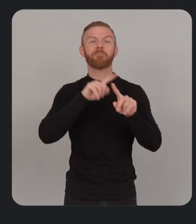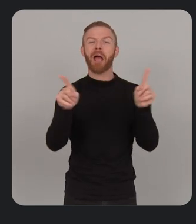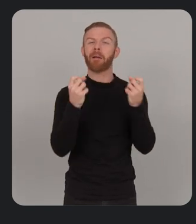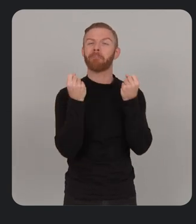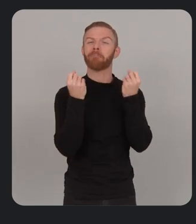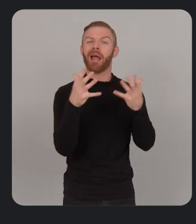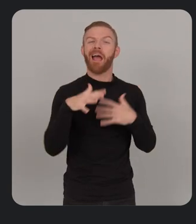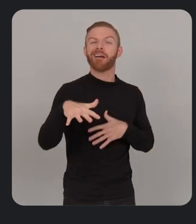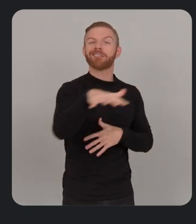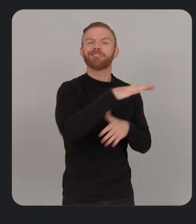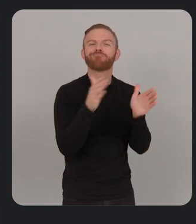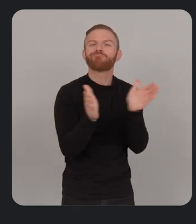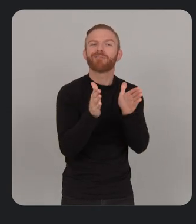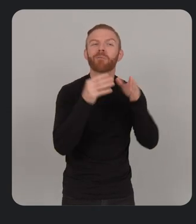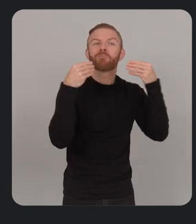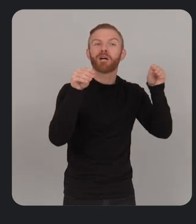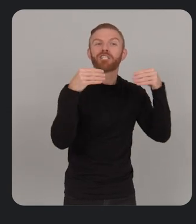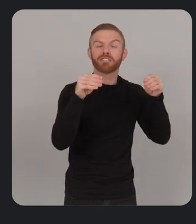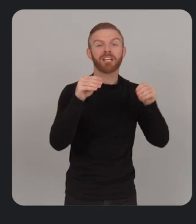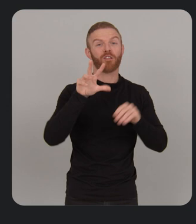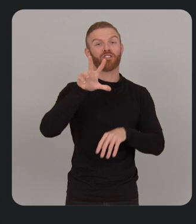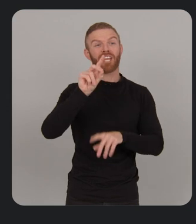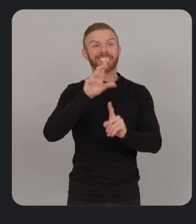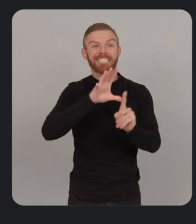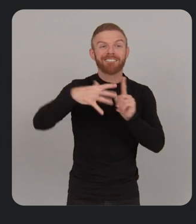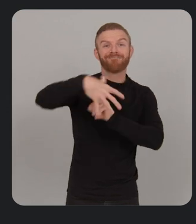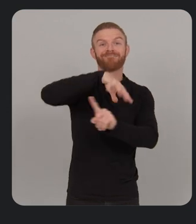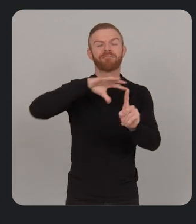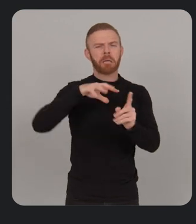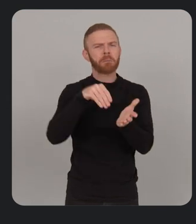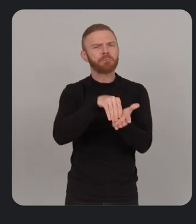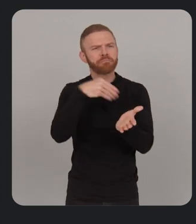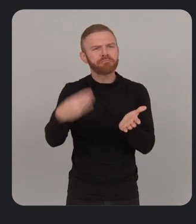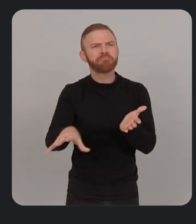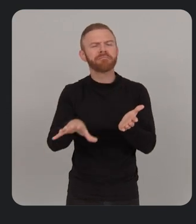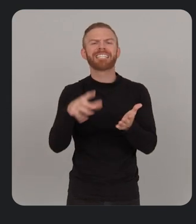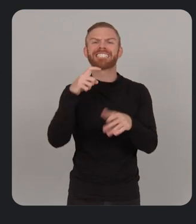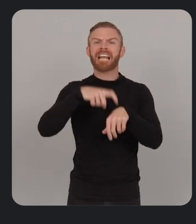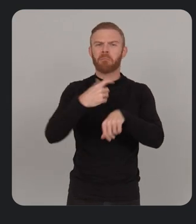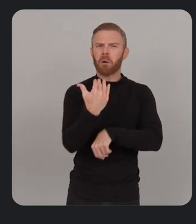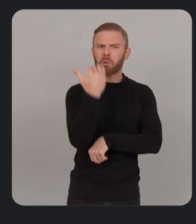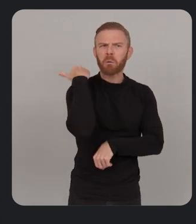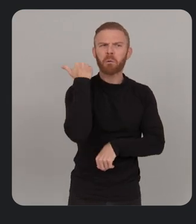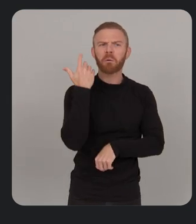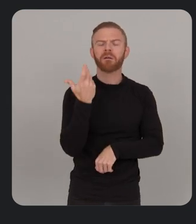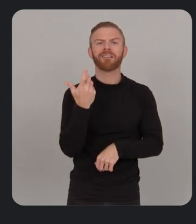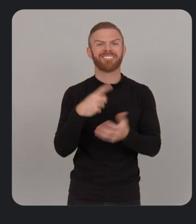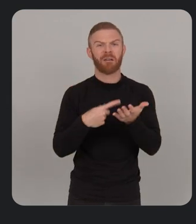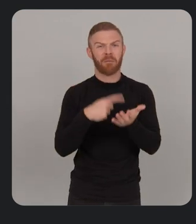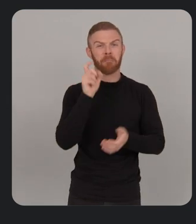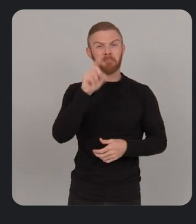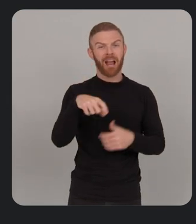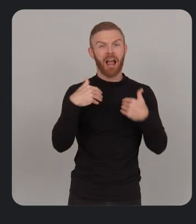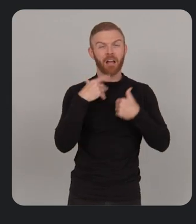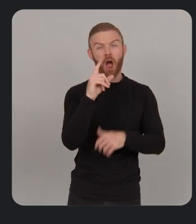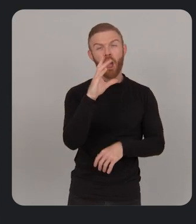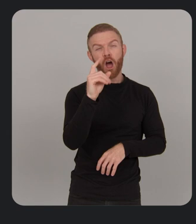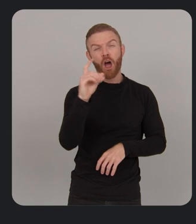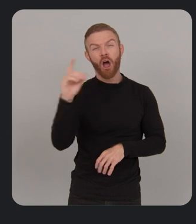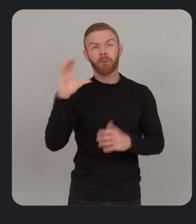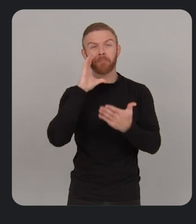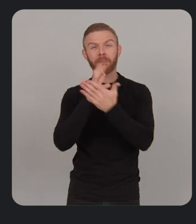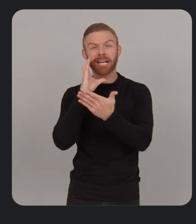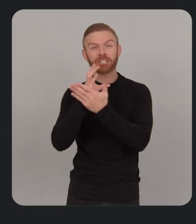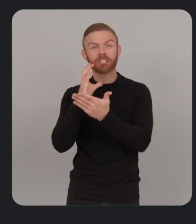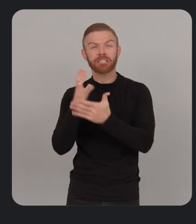especially smaller merchants creating 3d assets can be expensive and time consuming sometimes requiring hundreds of product